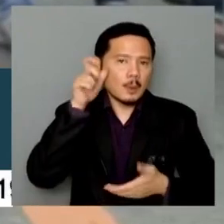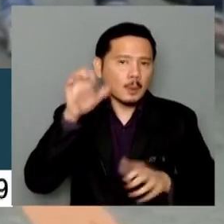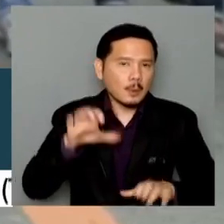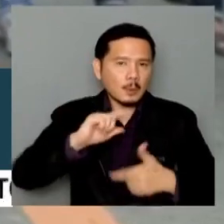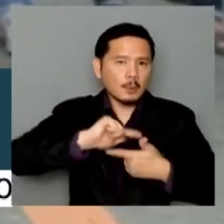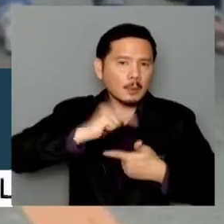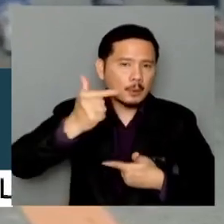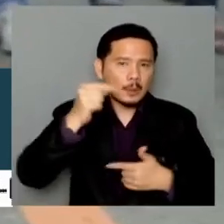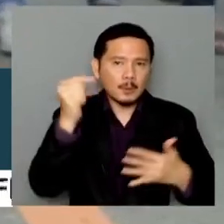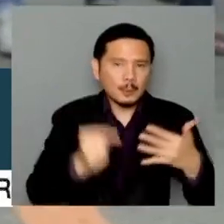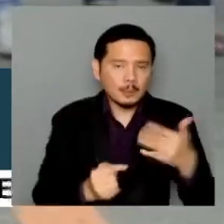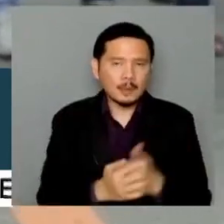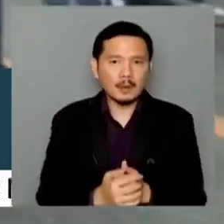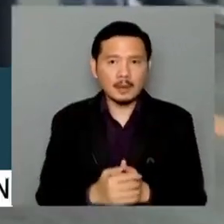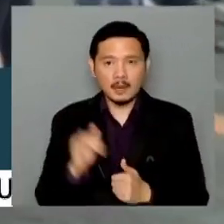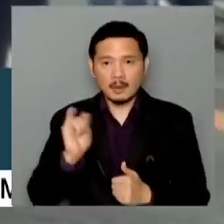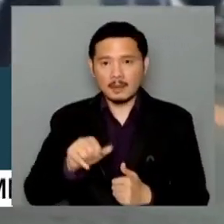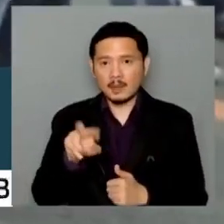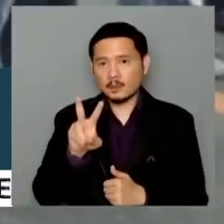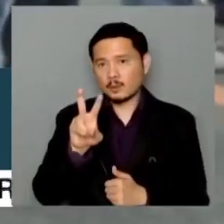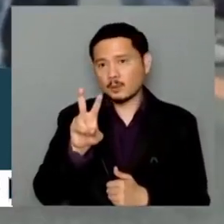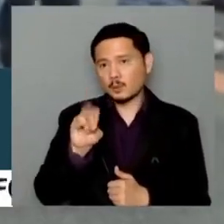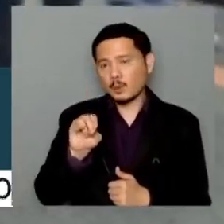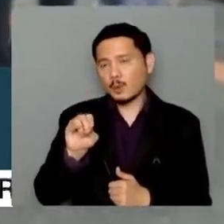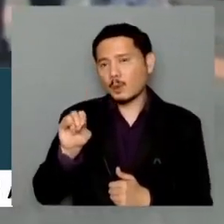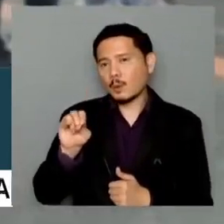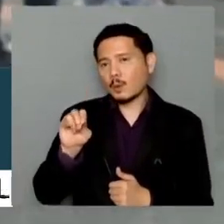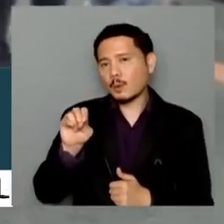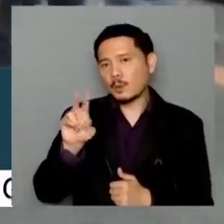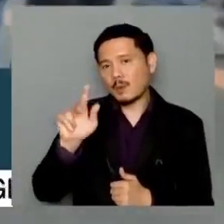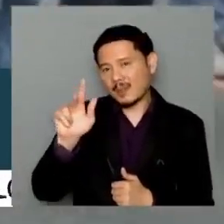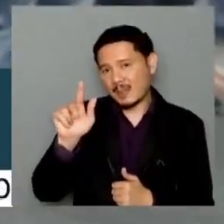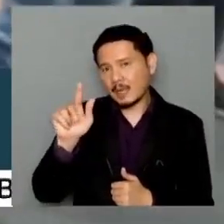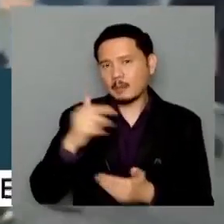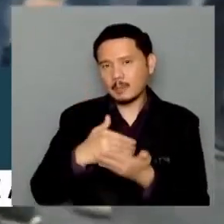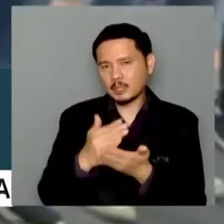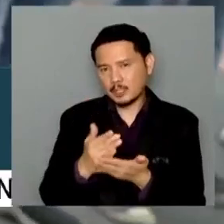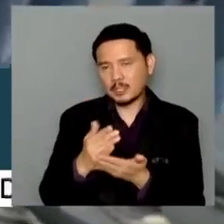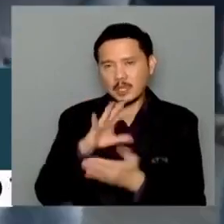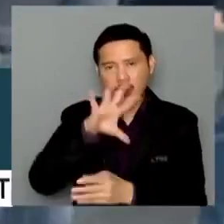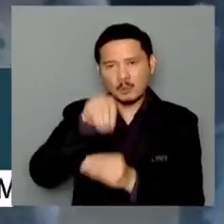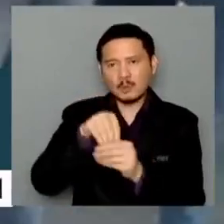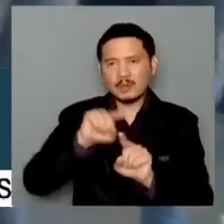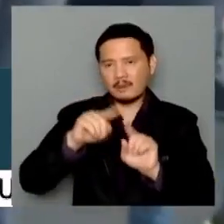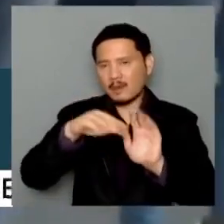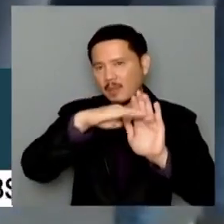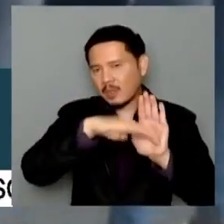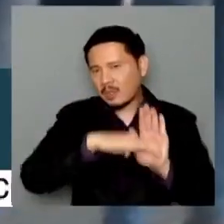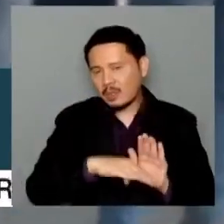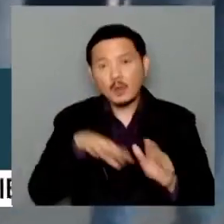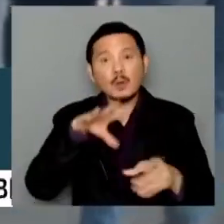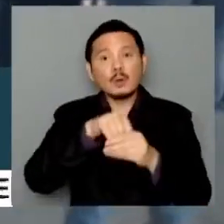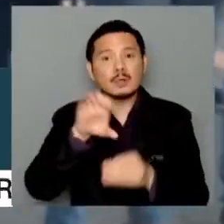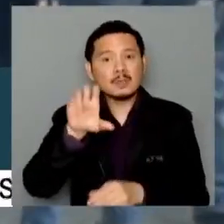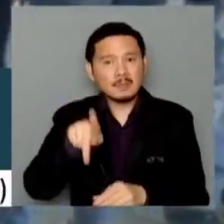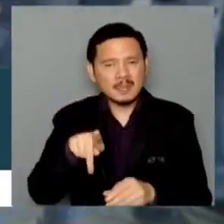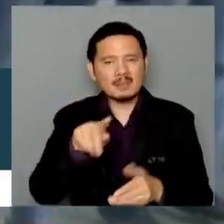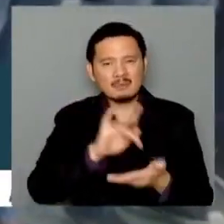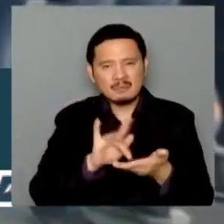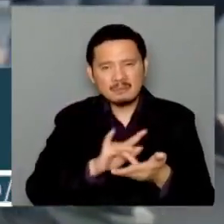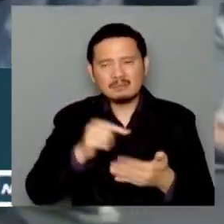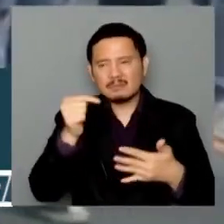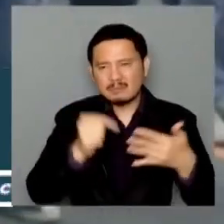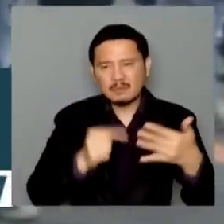proposed 2023 budget funds to buy added learning materials, including gadgets for teachers. ACT suggests that